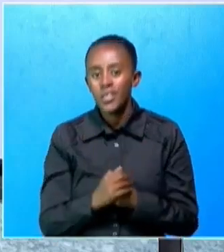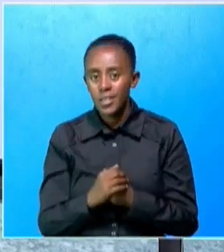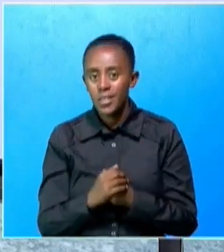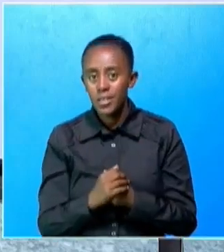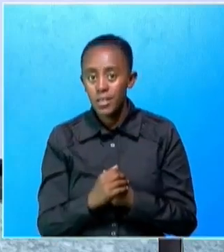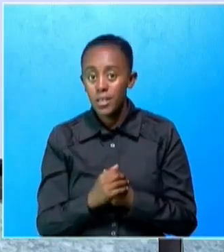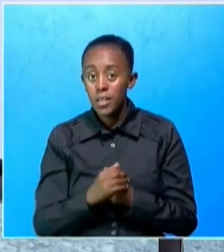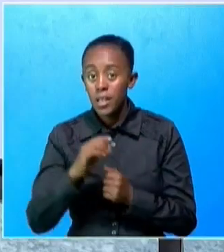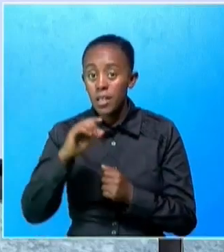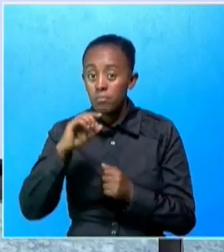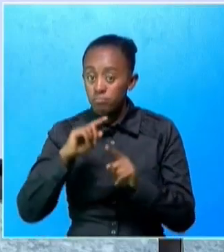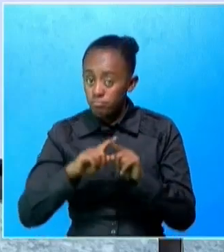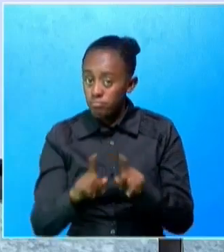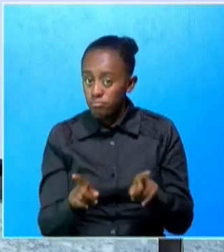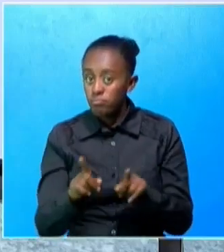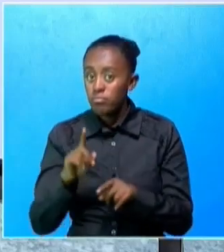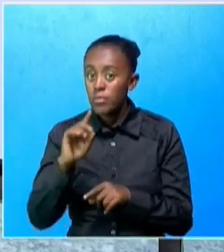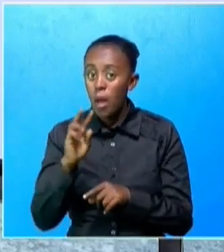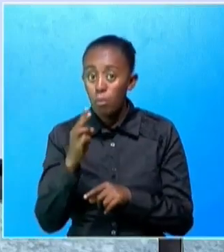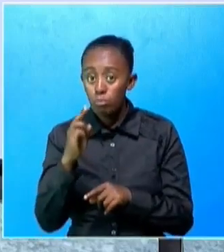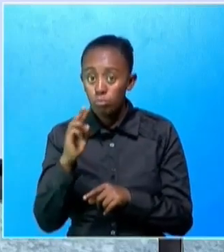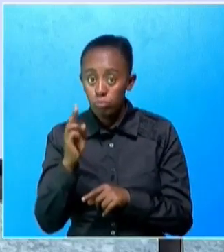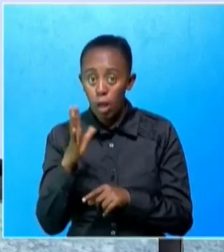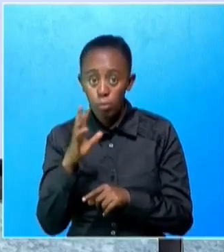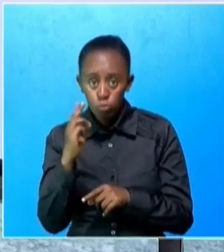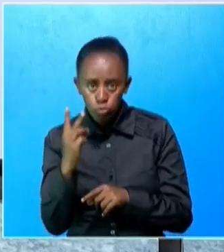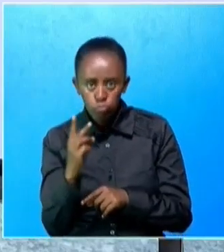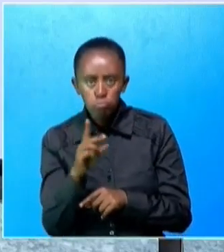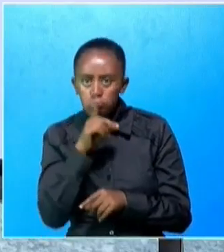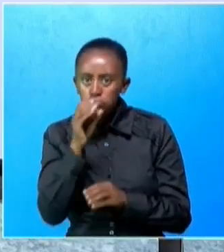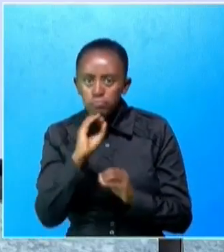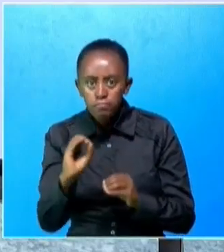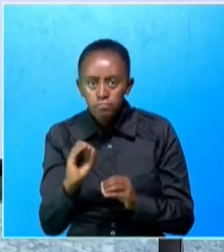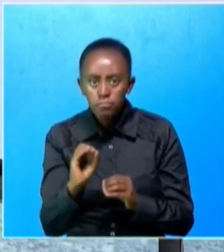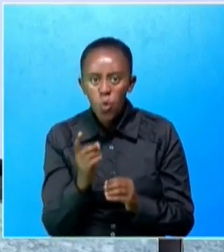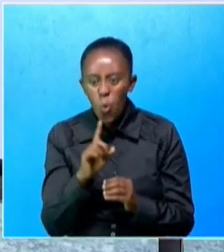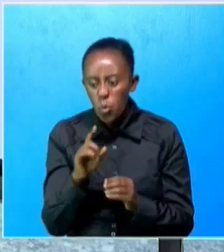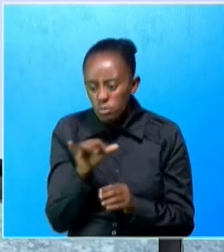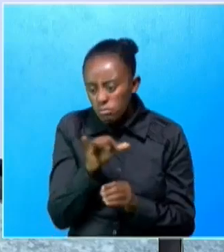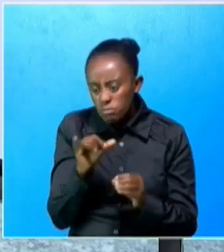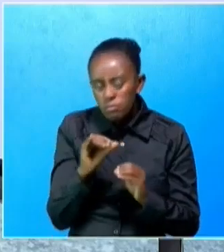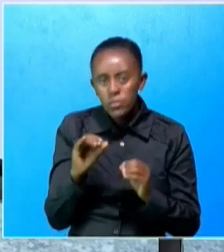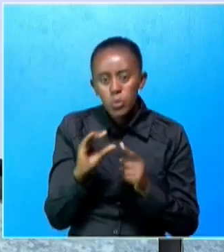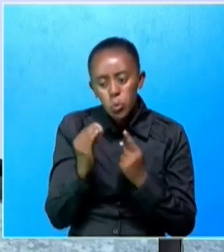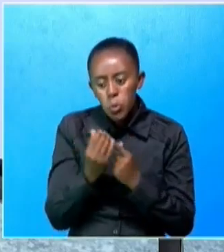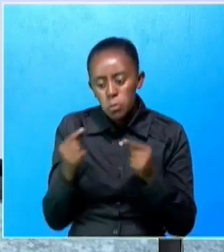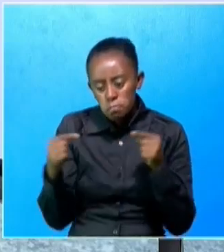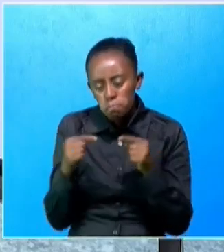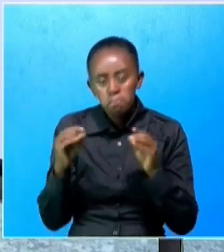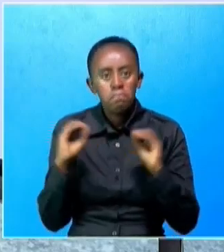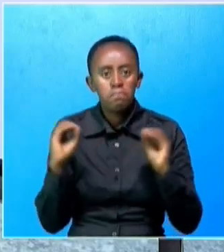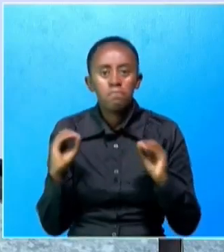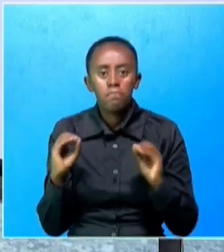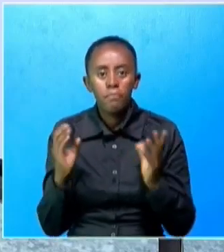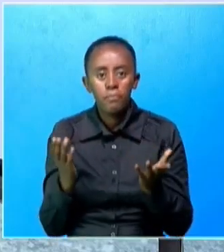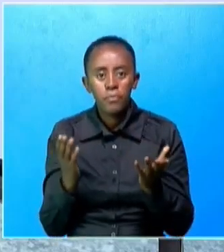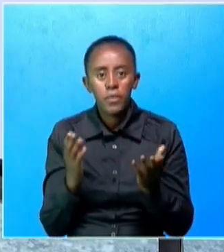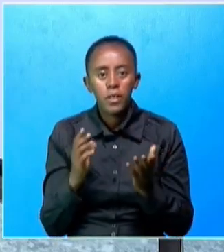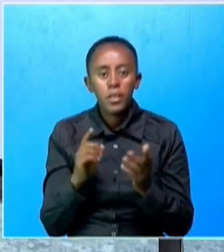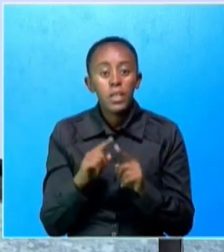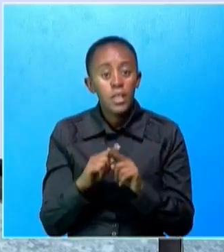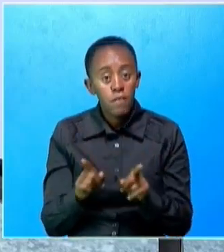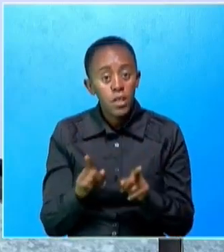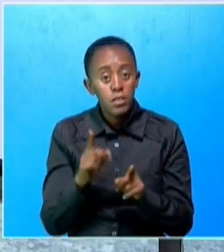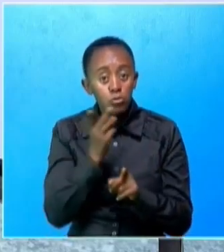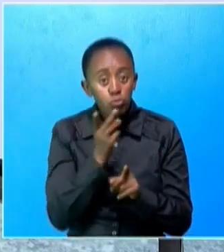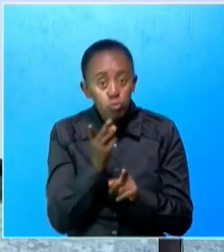Whereas conditional type 2 is that this is unreal or unlikely conditional sentence. So what's the difference between